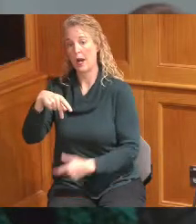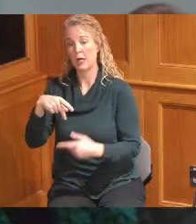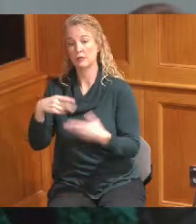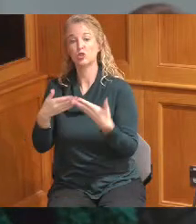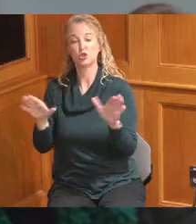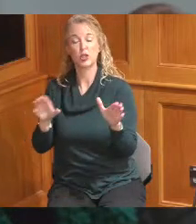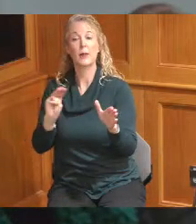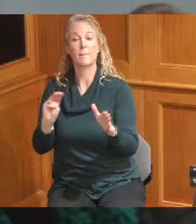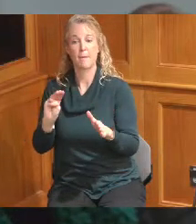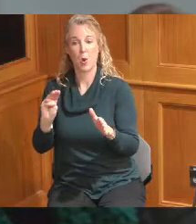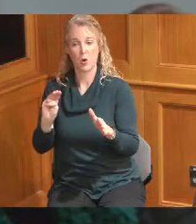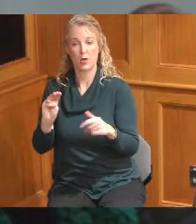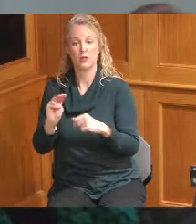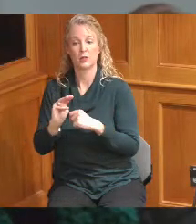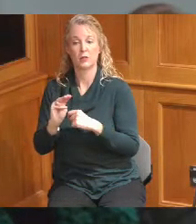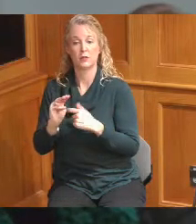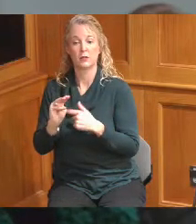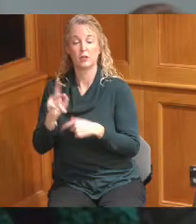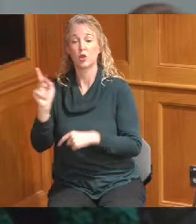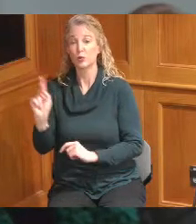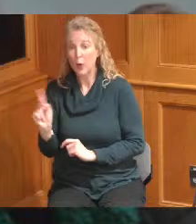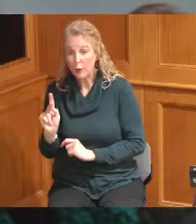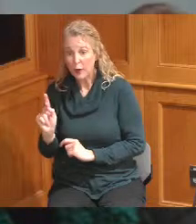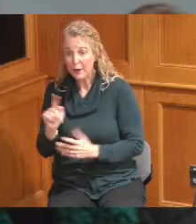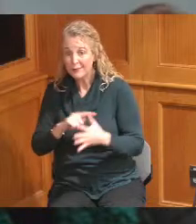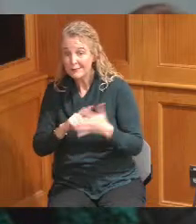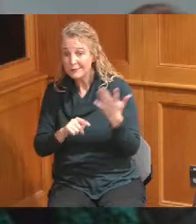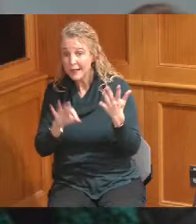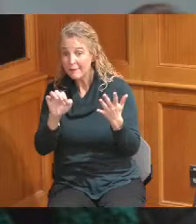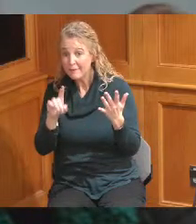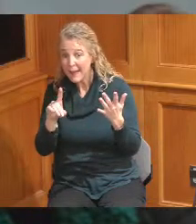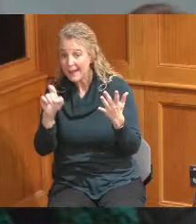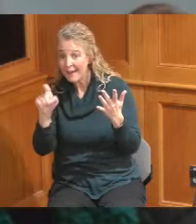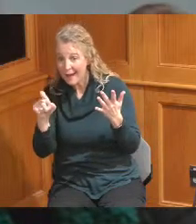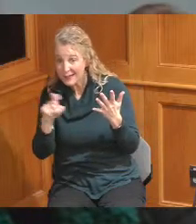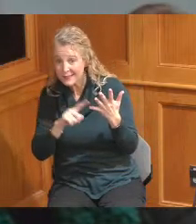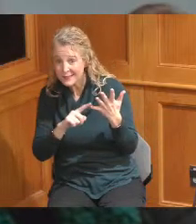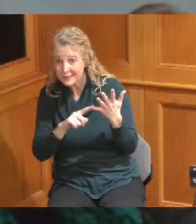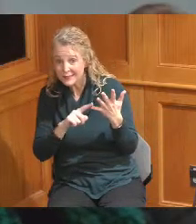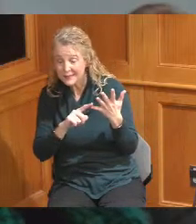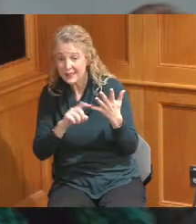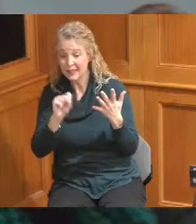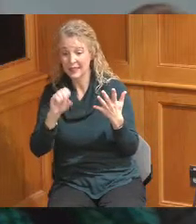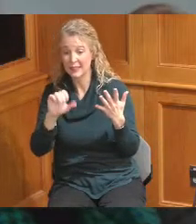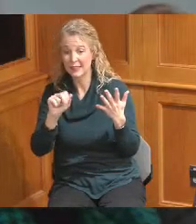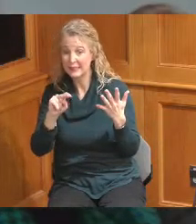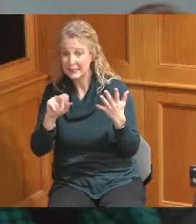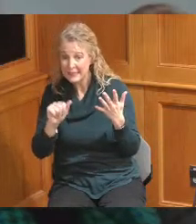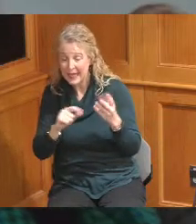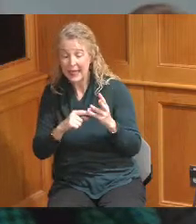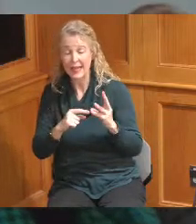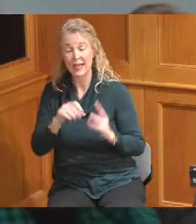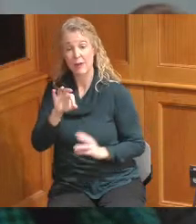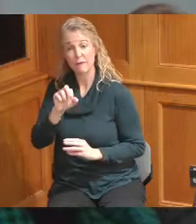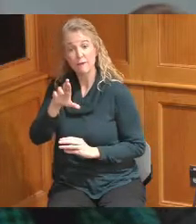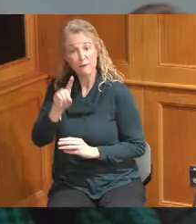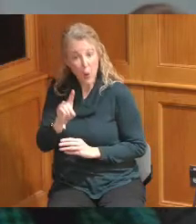General Motors Corporation, the Kroger Company, FedEx, Scana, Ford Motor